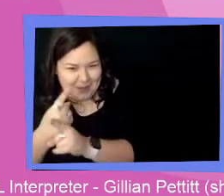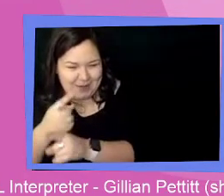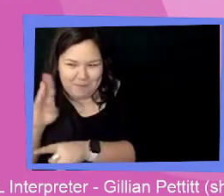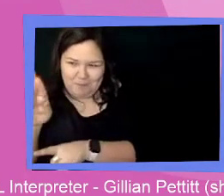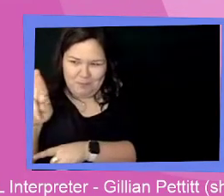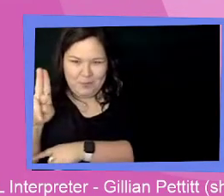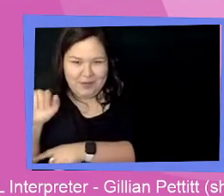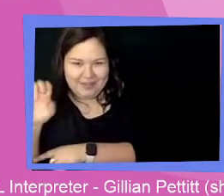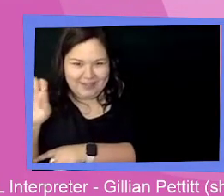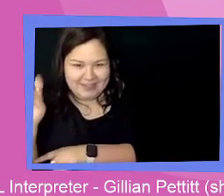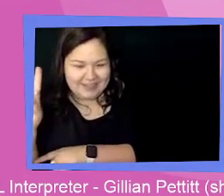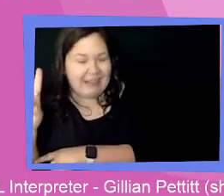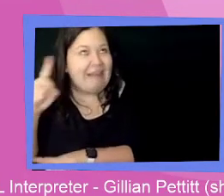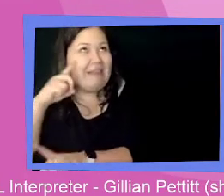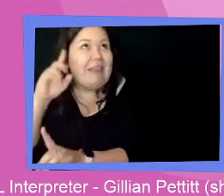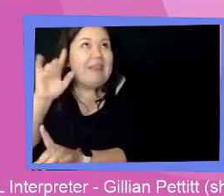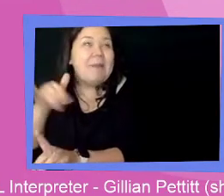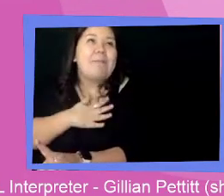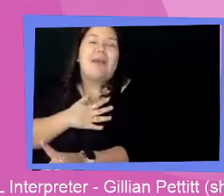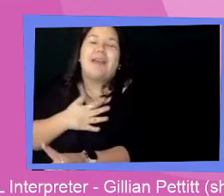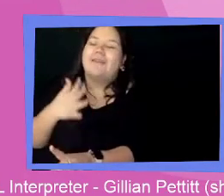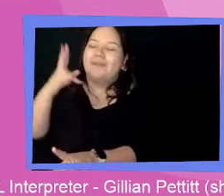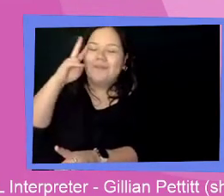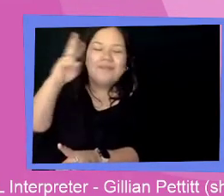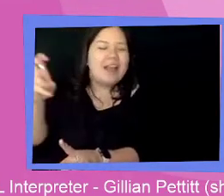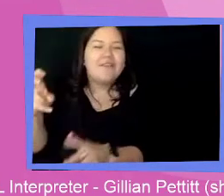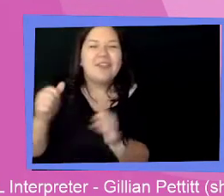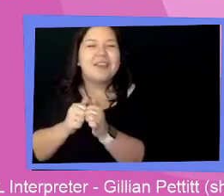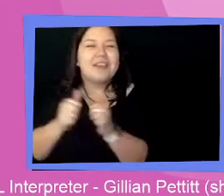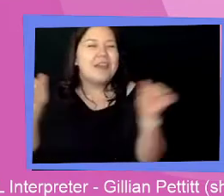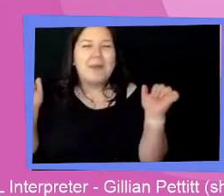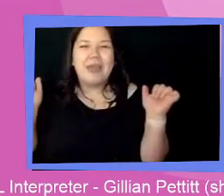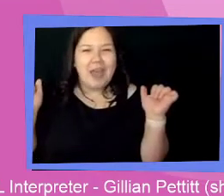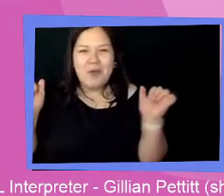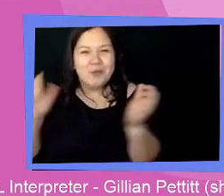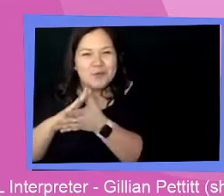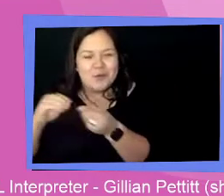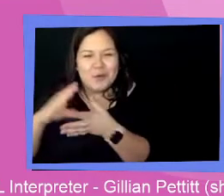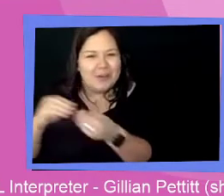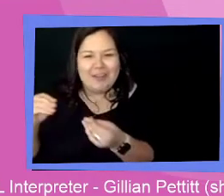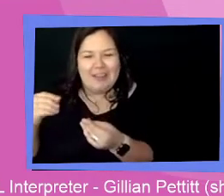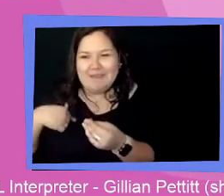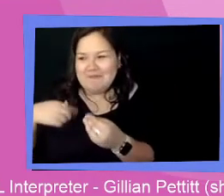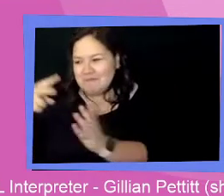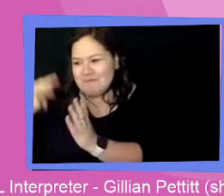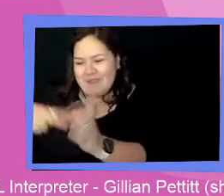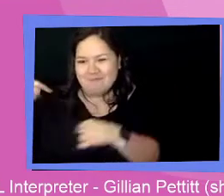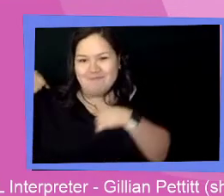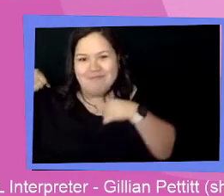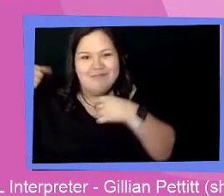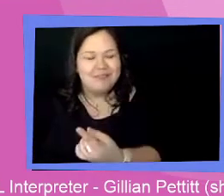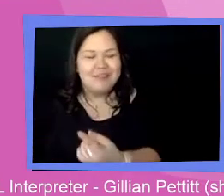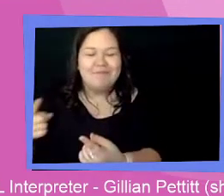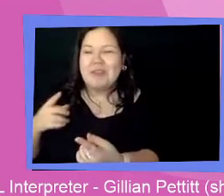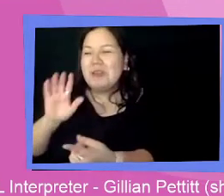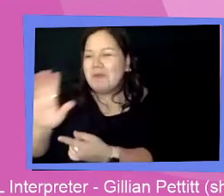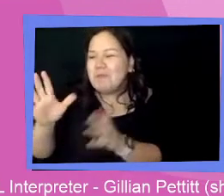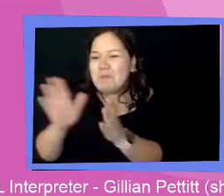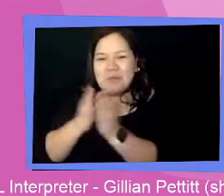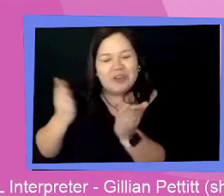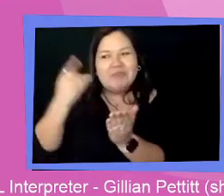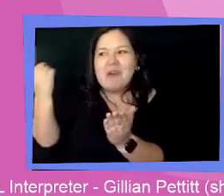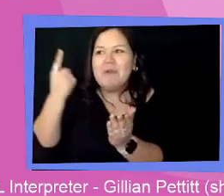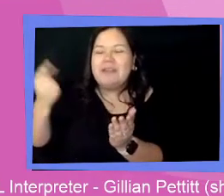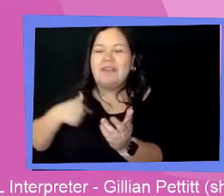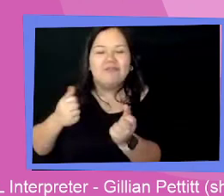I believe, my favorite coming out scene of anything ever. Your books are full of